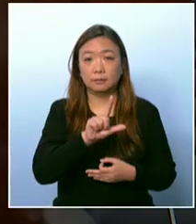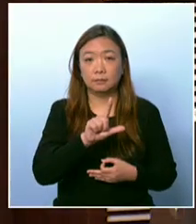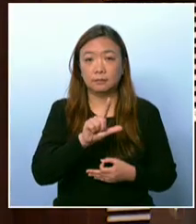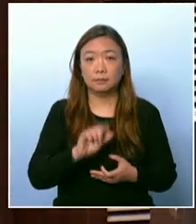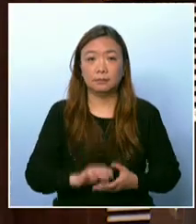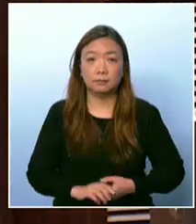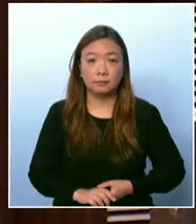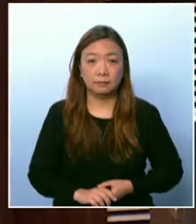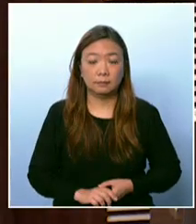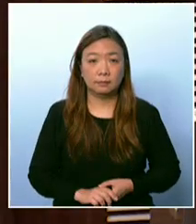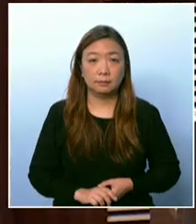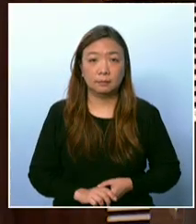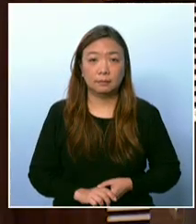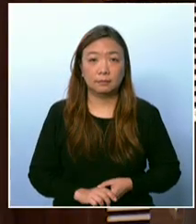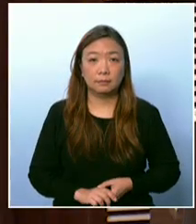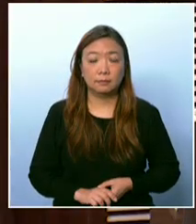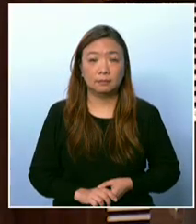Starry Lee.